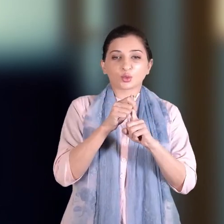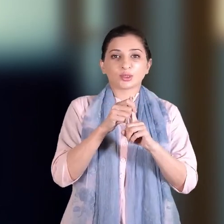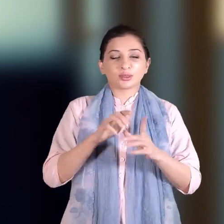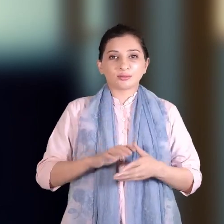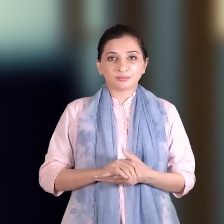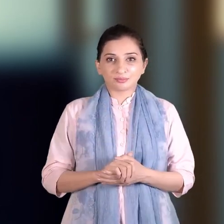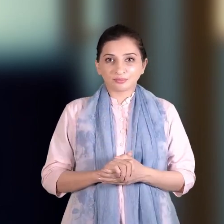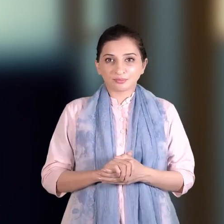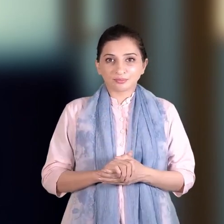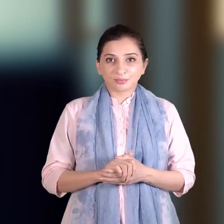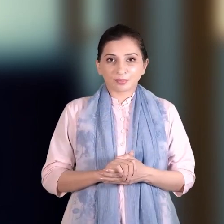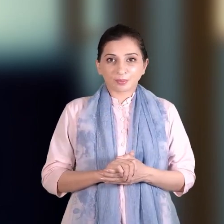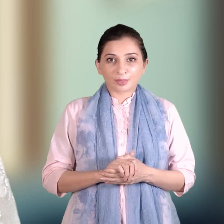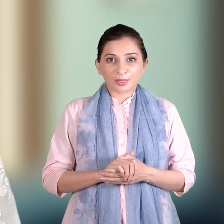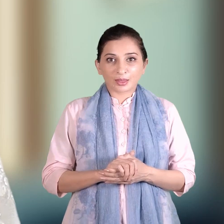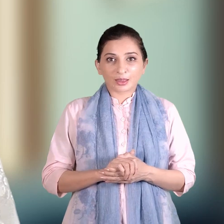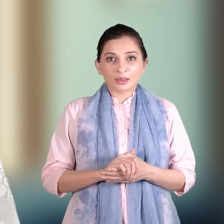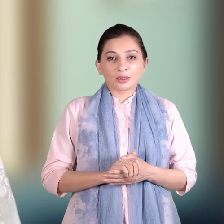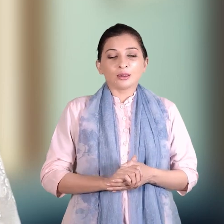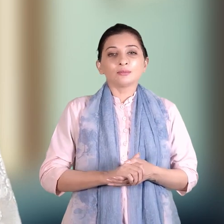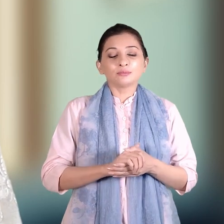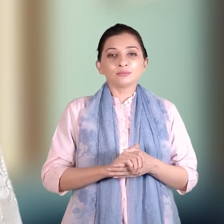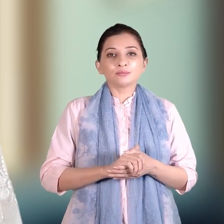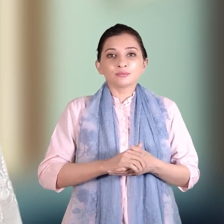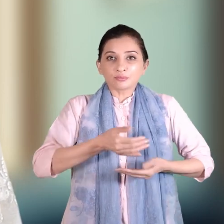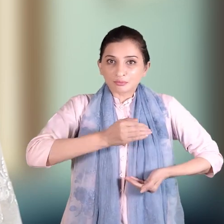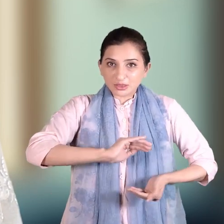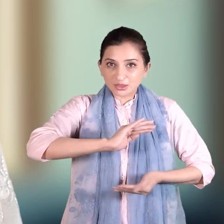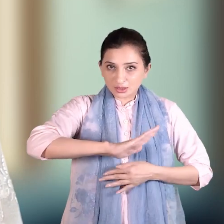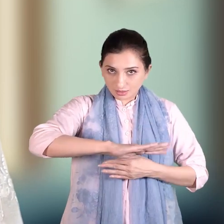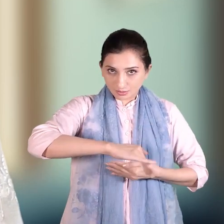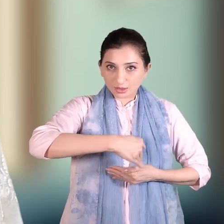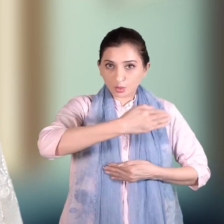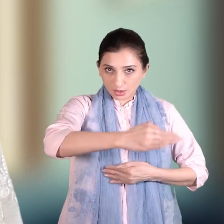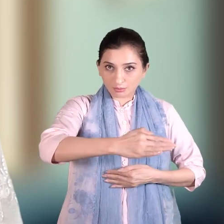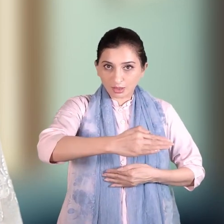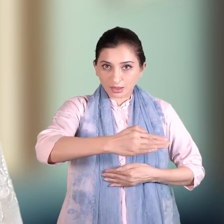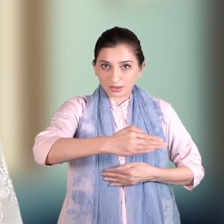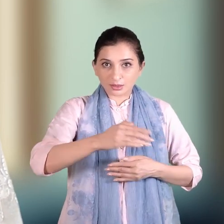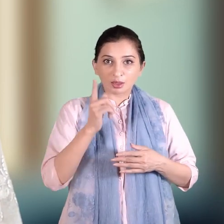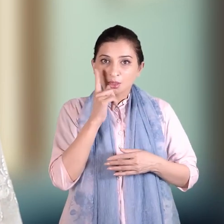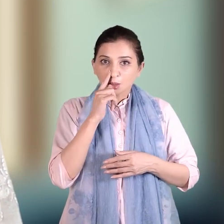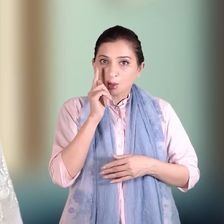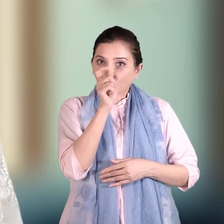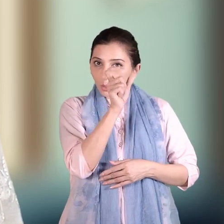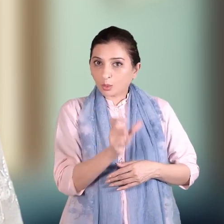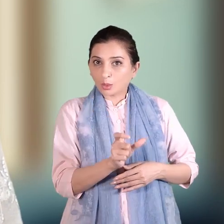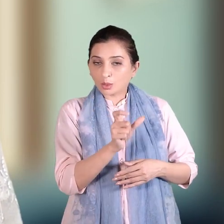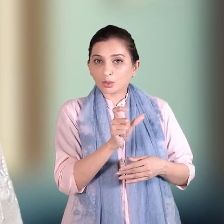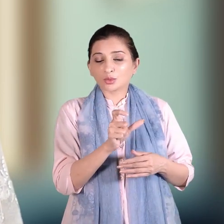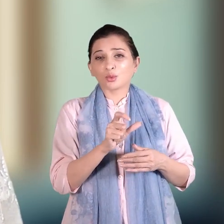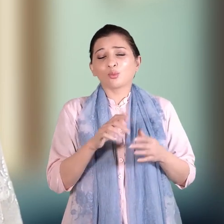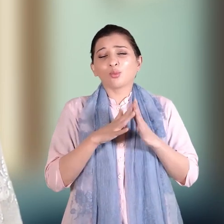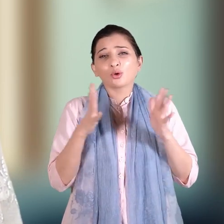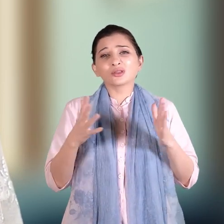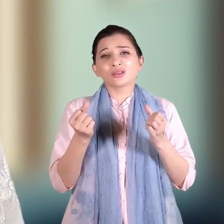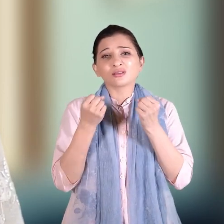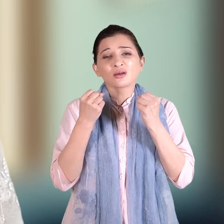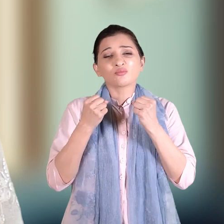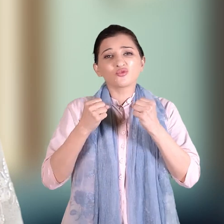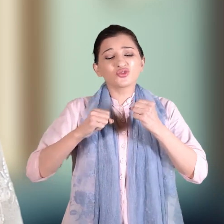this particular experience. During the postpartum time, women go through a lot of